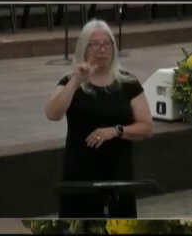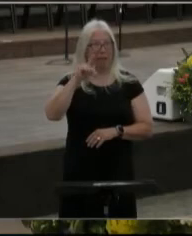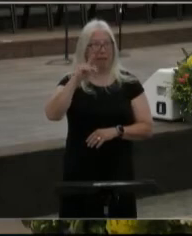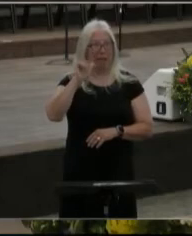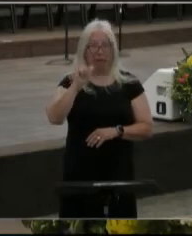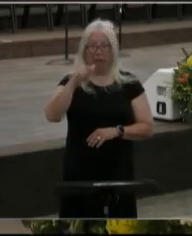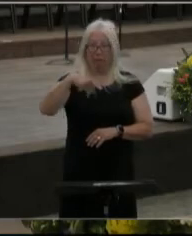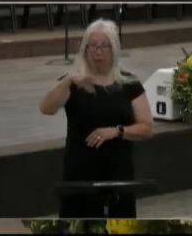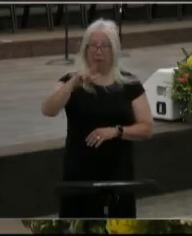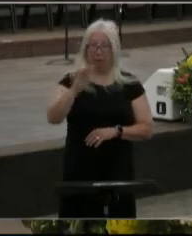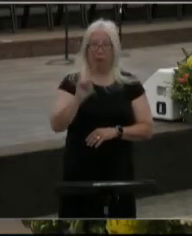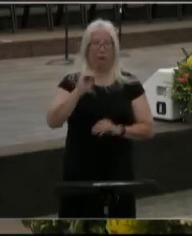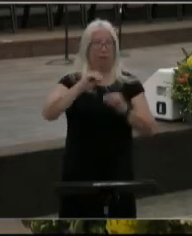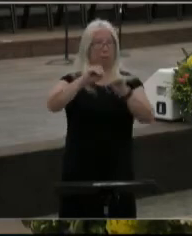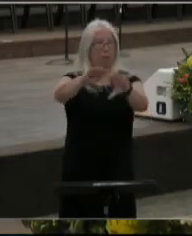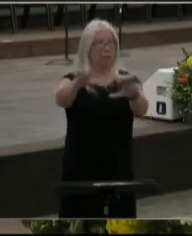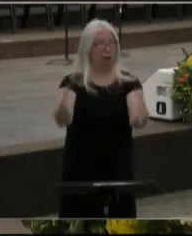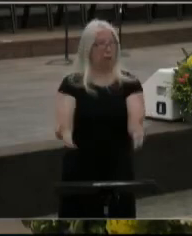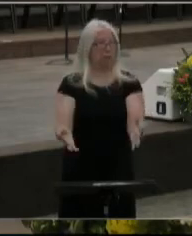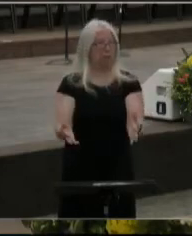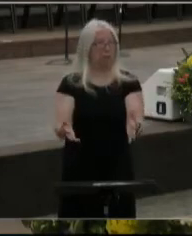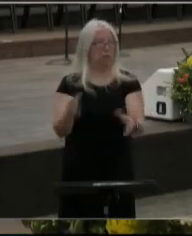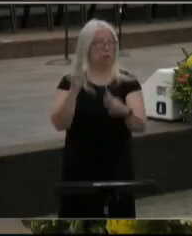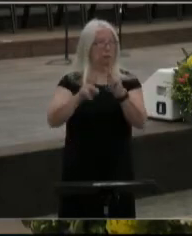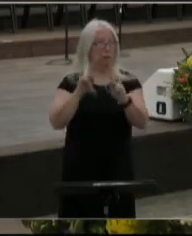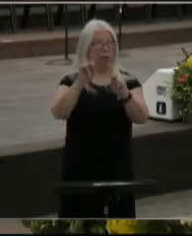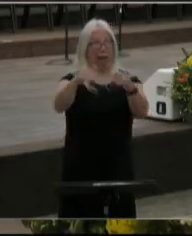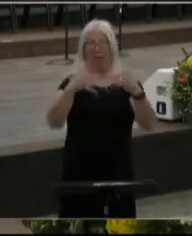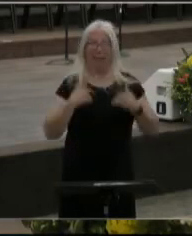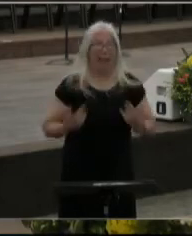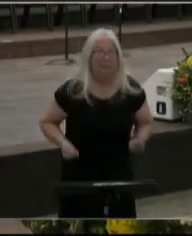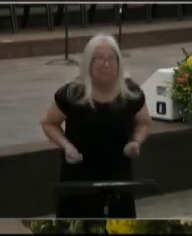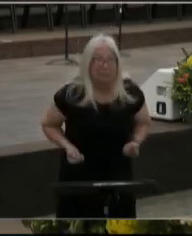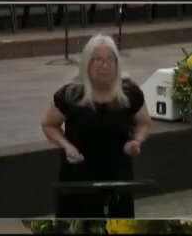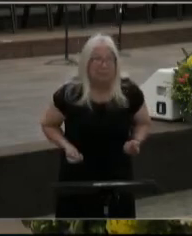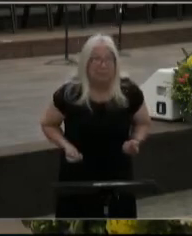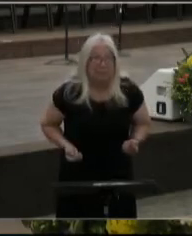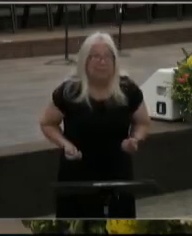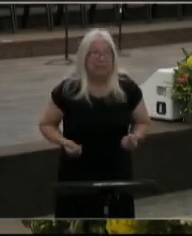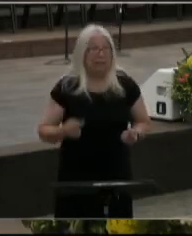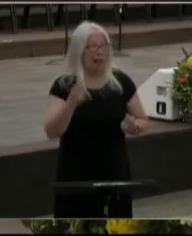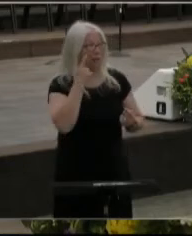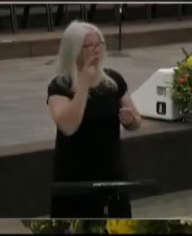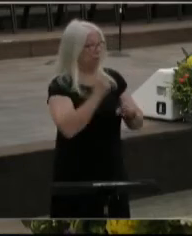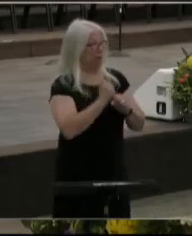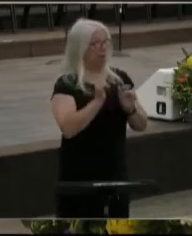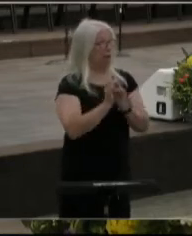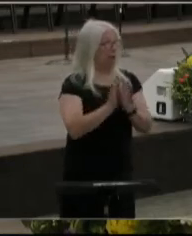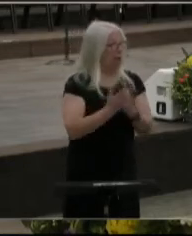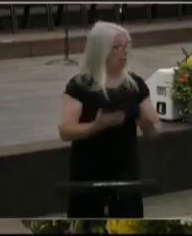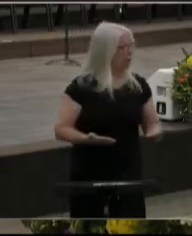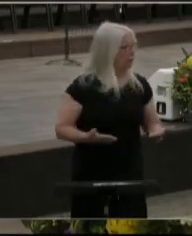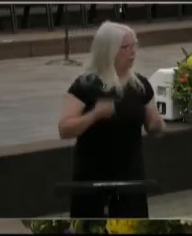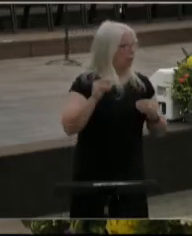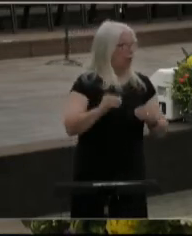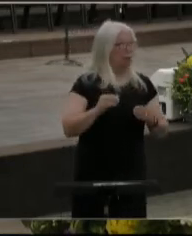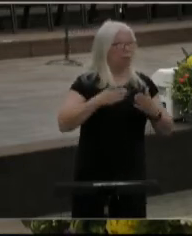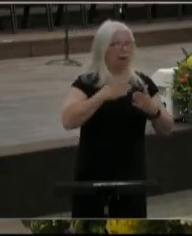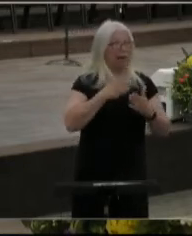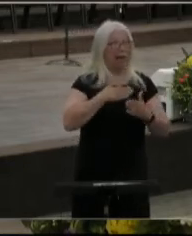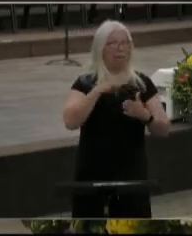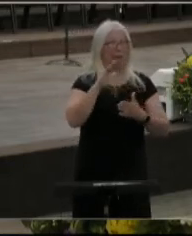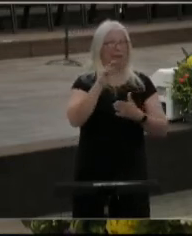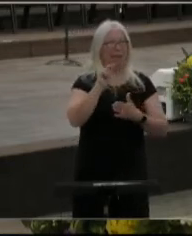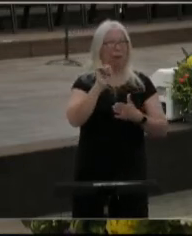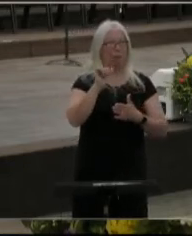Because whatever Apple puts out, people got to have it. I'm thinking about getting a Bible and putting half-eaten apple